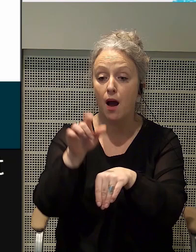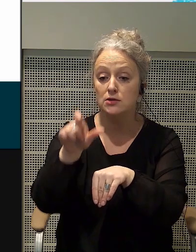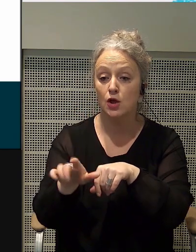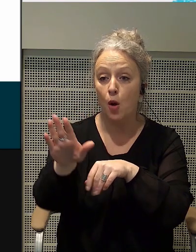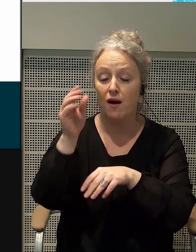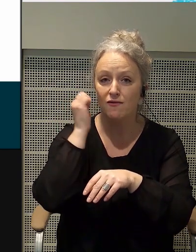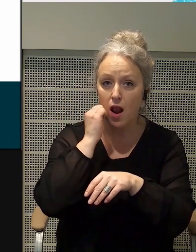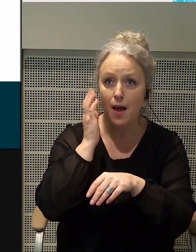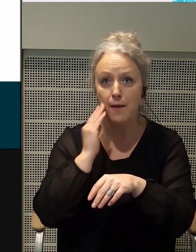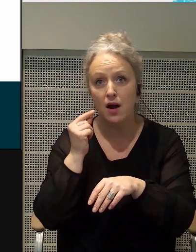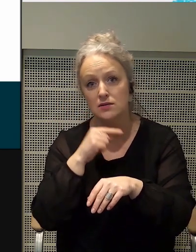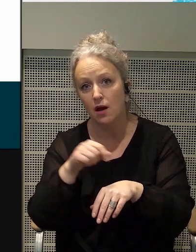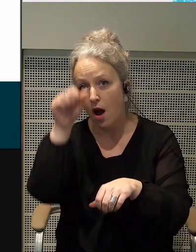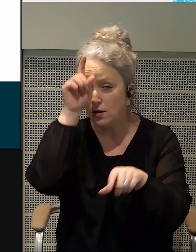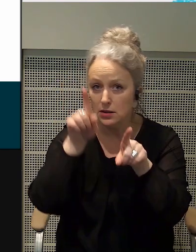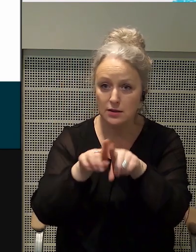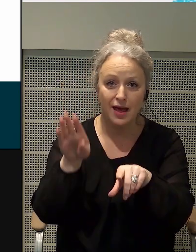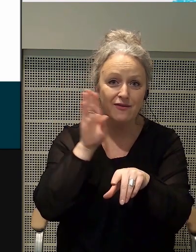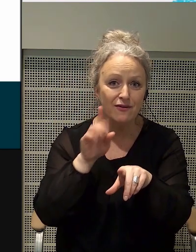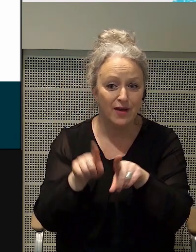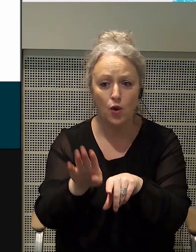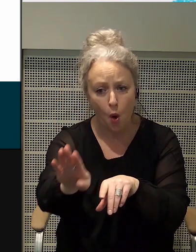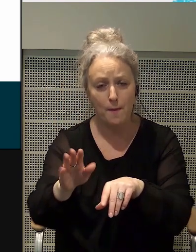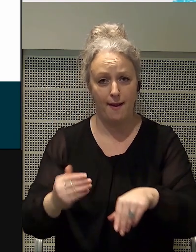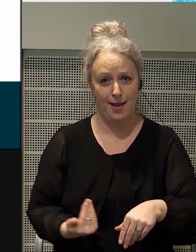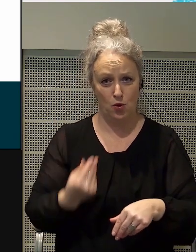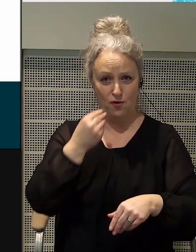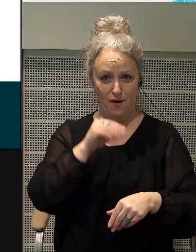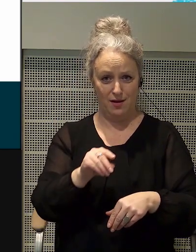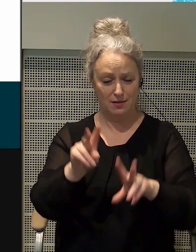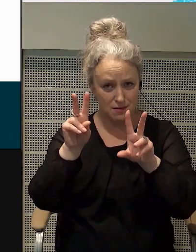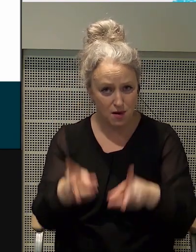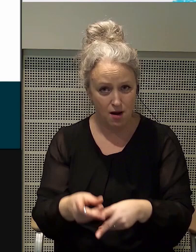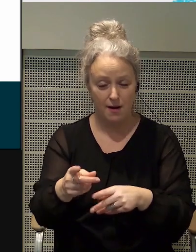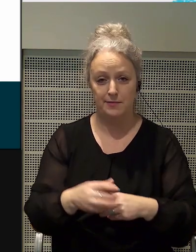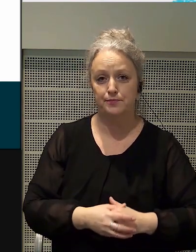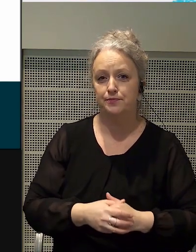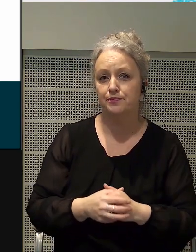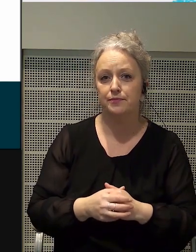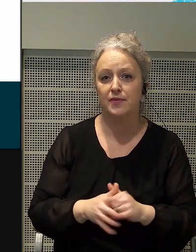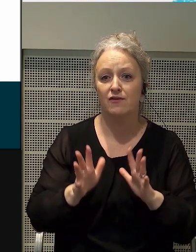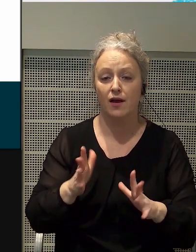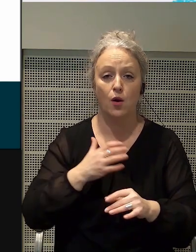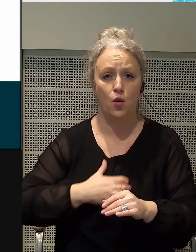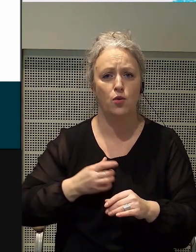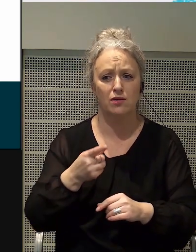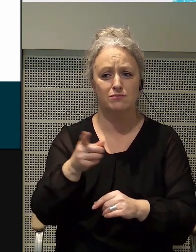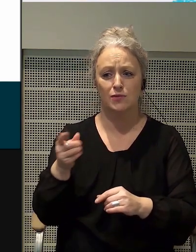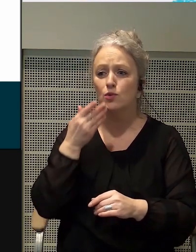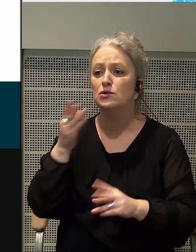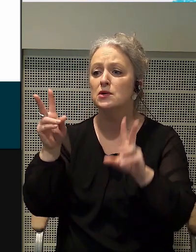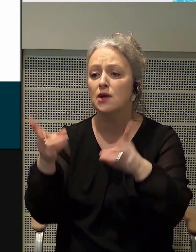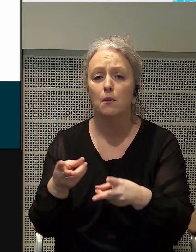important in clinic than asking, how are you doing? How is your quality of life? What is your most relevant issue, and